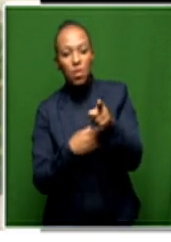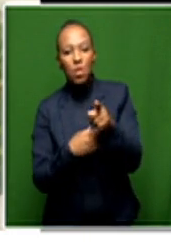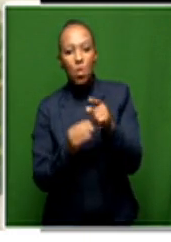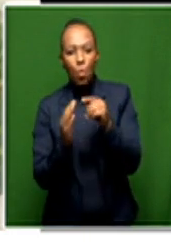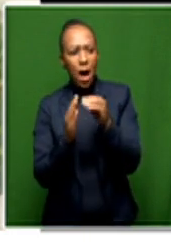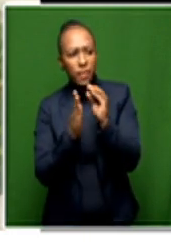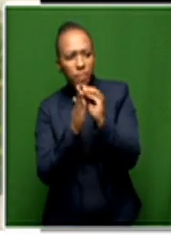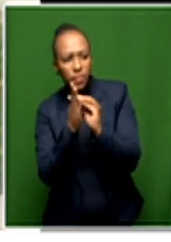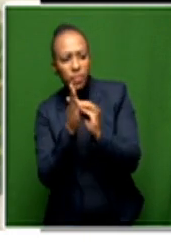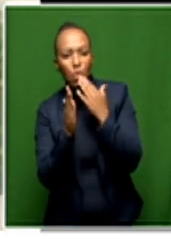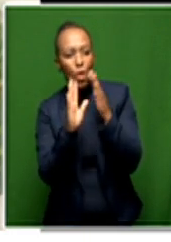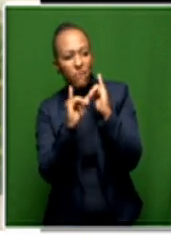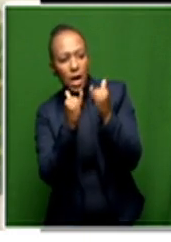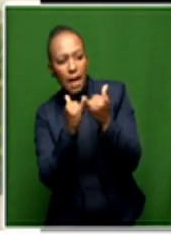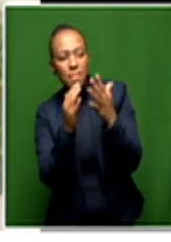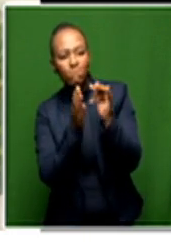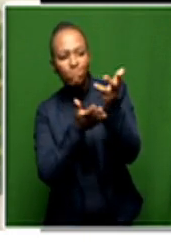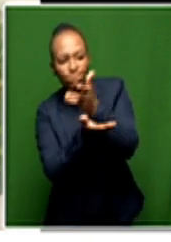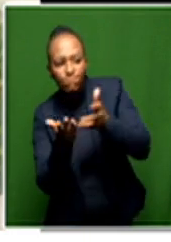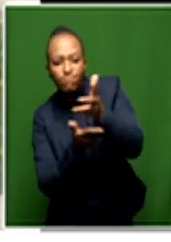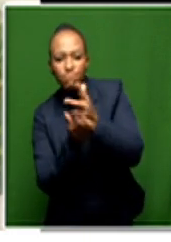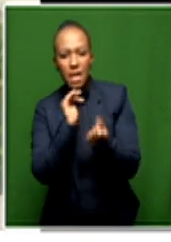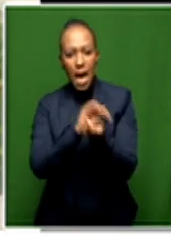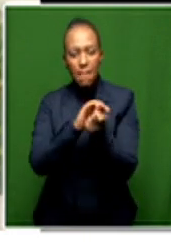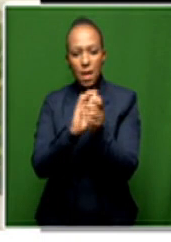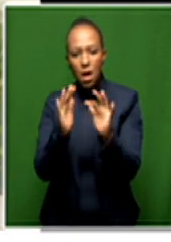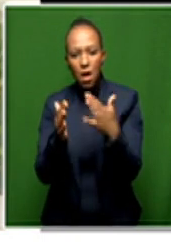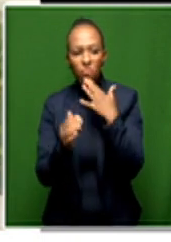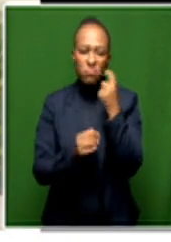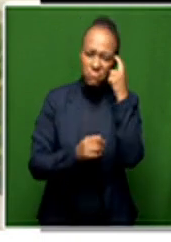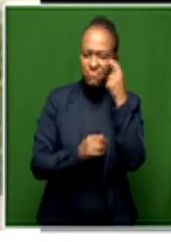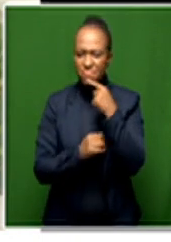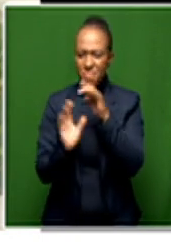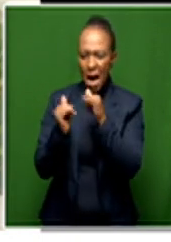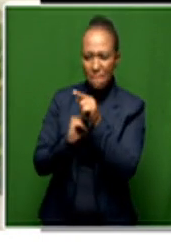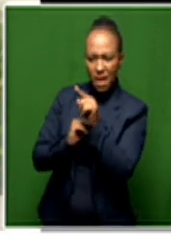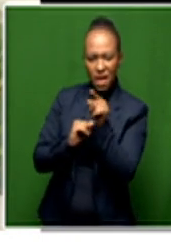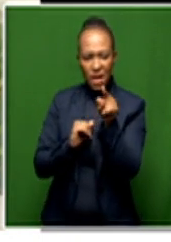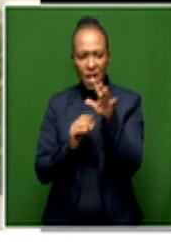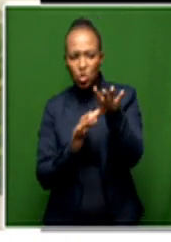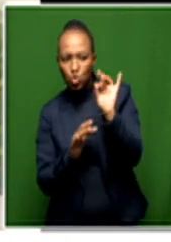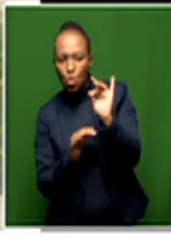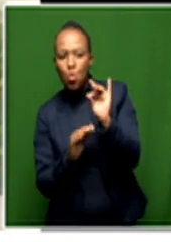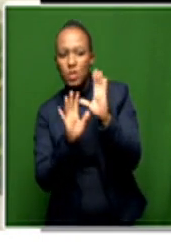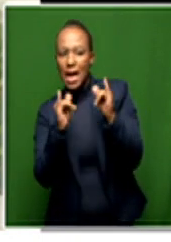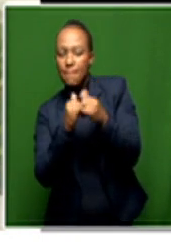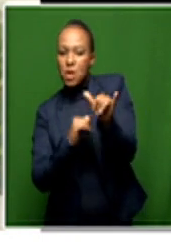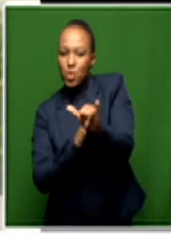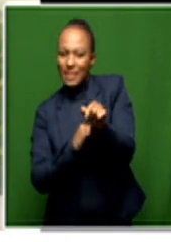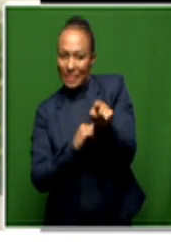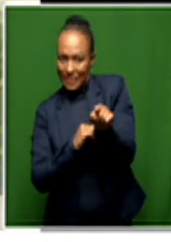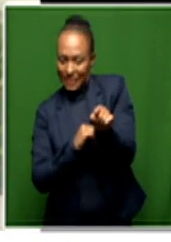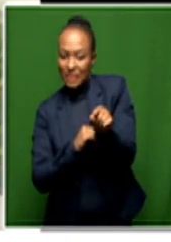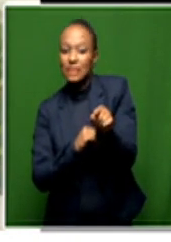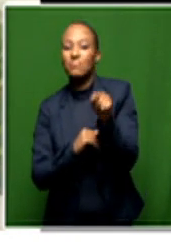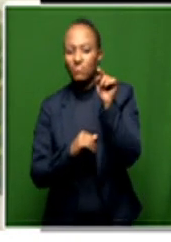scoring took place, what discussions actually happened in the consideration of all these things. And so that